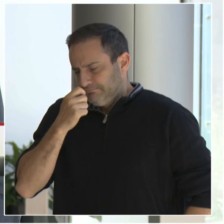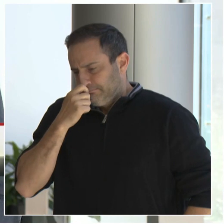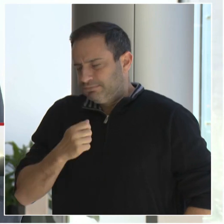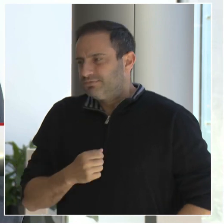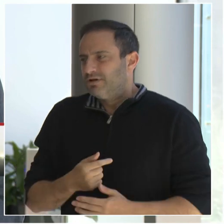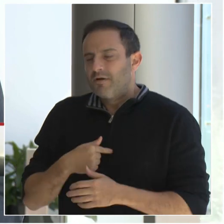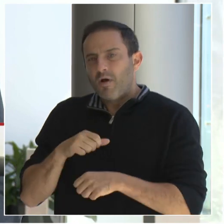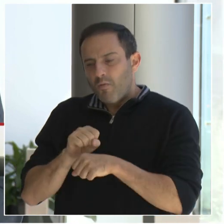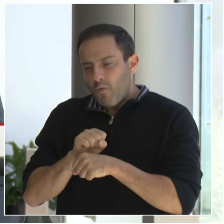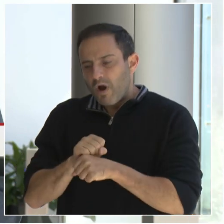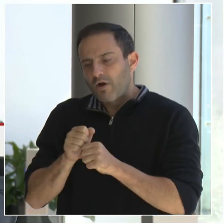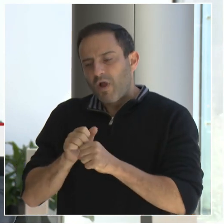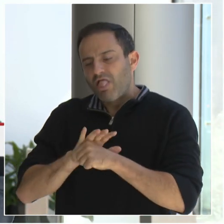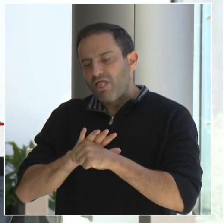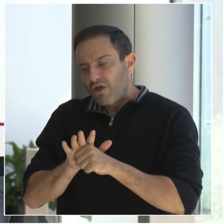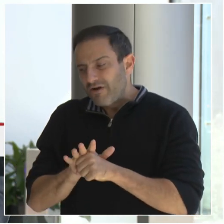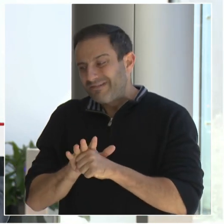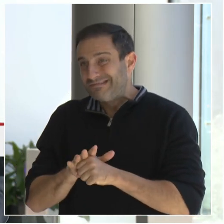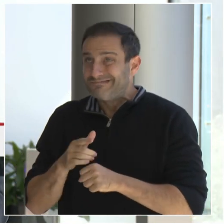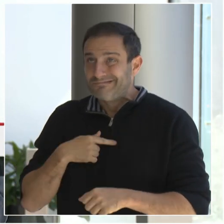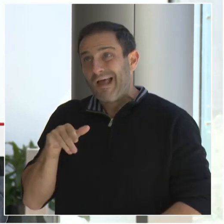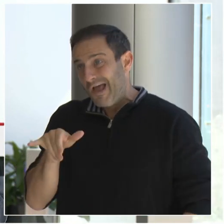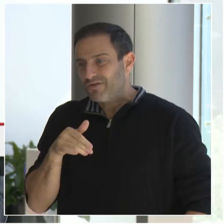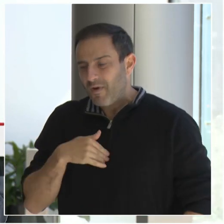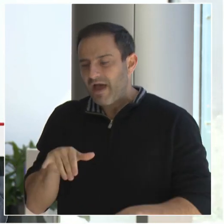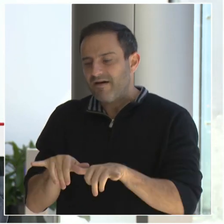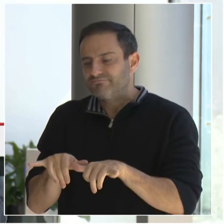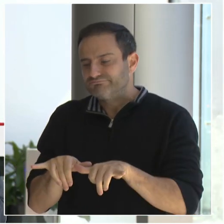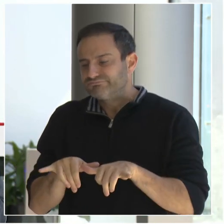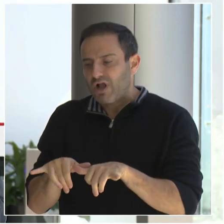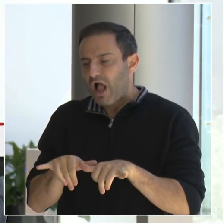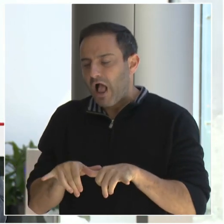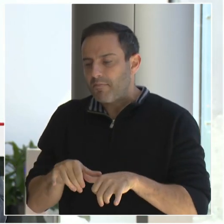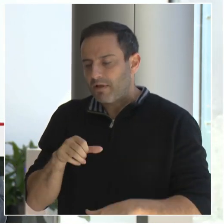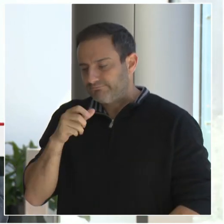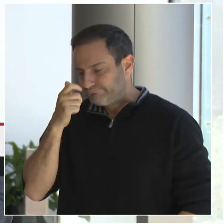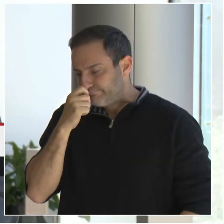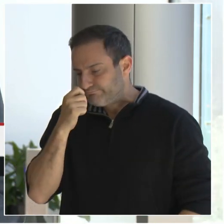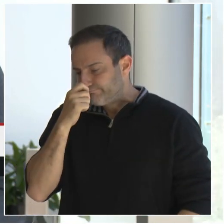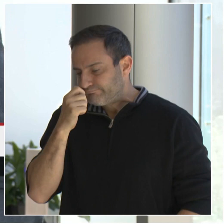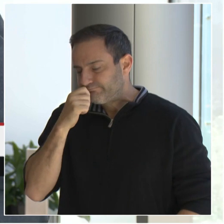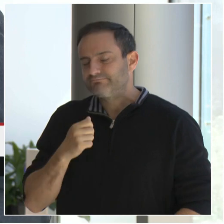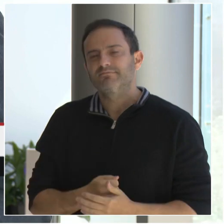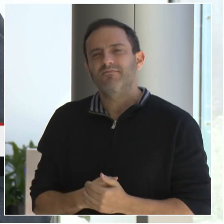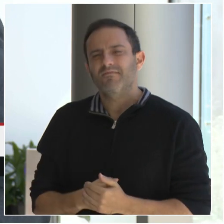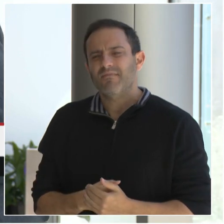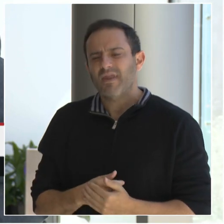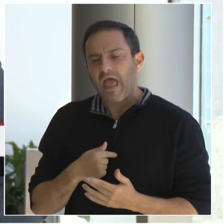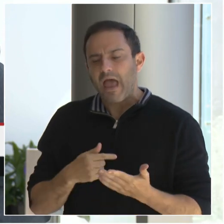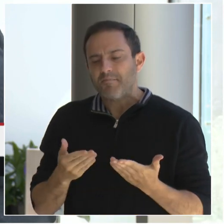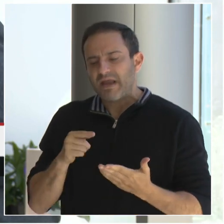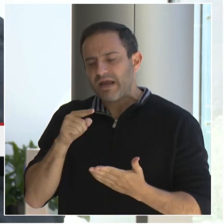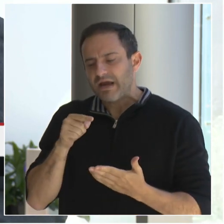COVID, we think also work with the common colds. But I wanted to be with you this morning because I'm really excited